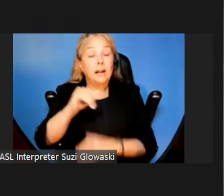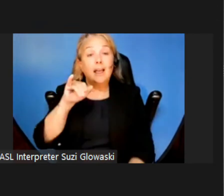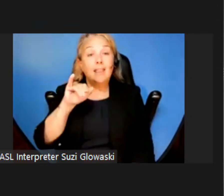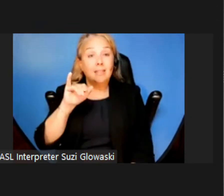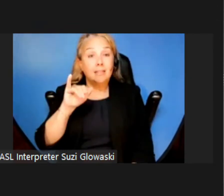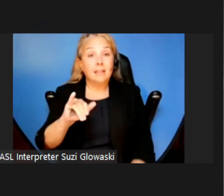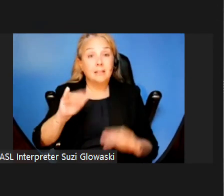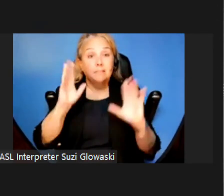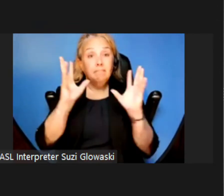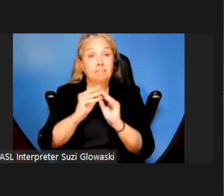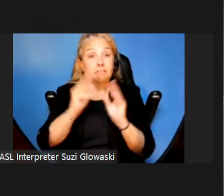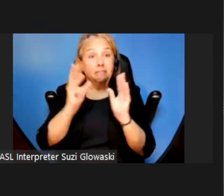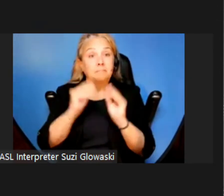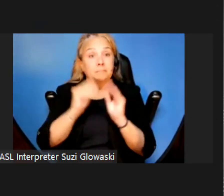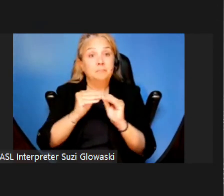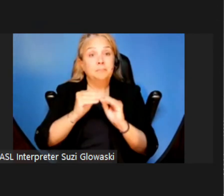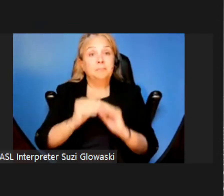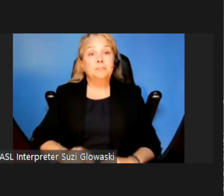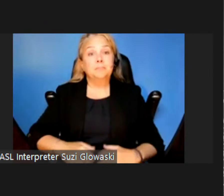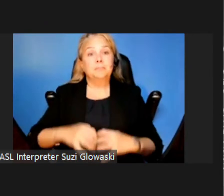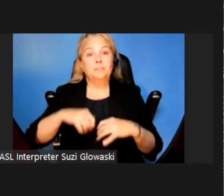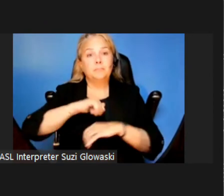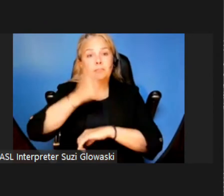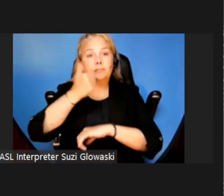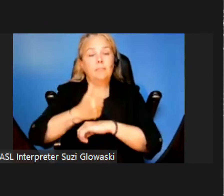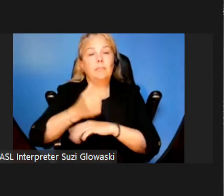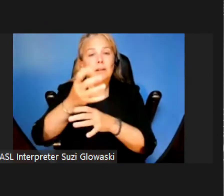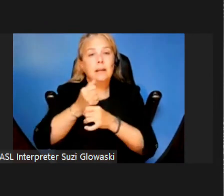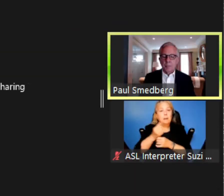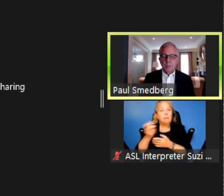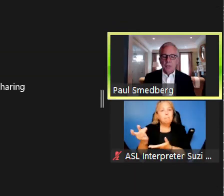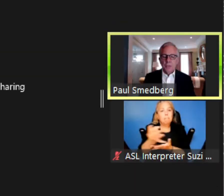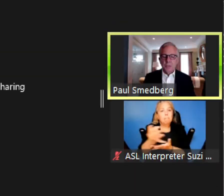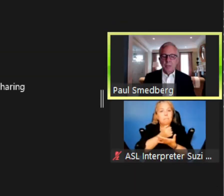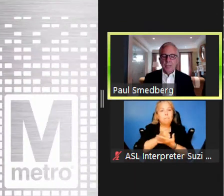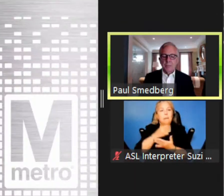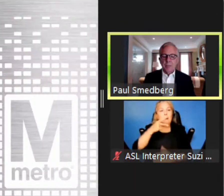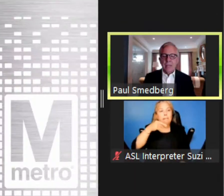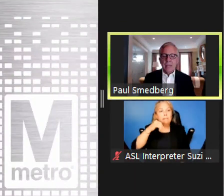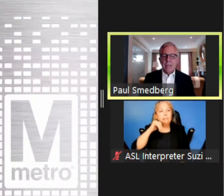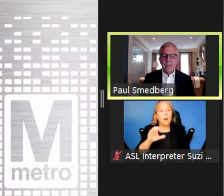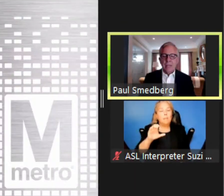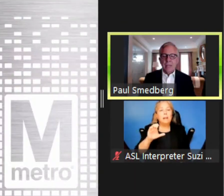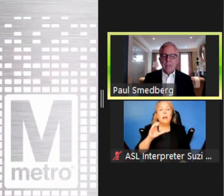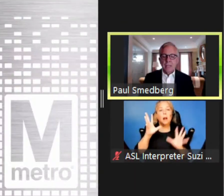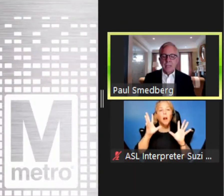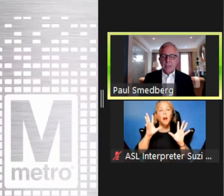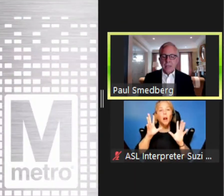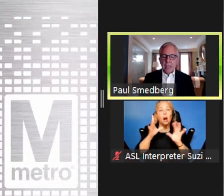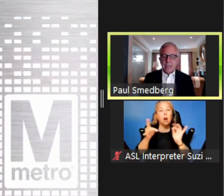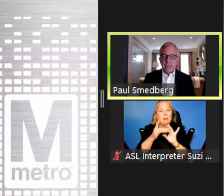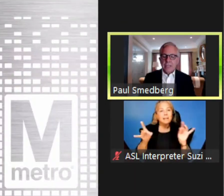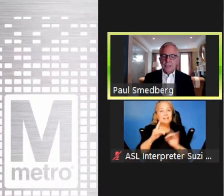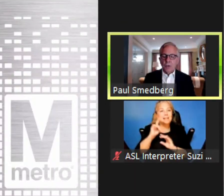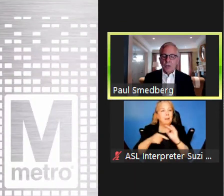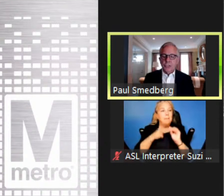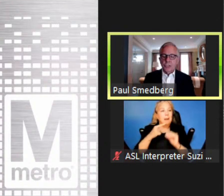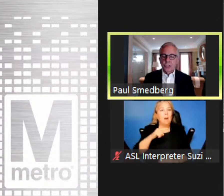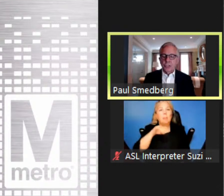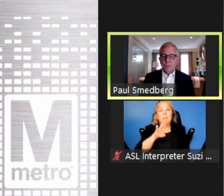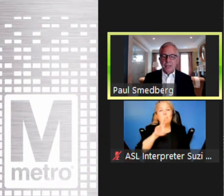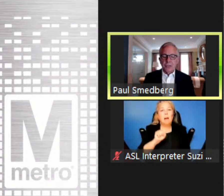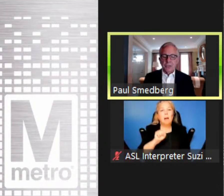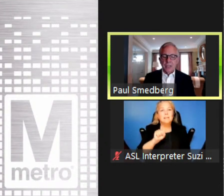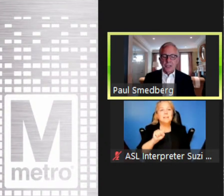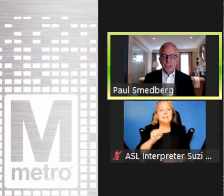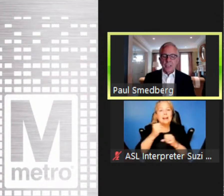by the Metro Board of Directors to gather public comments on a proposed bus bay expansion at the East Falls